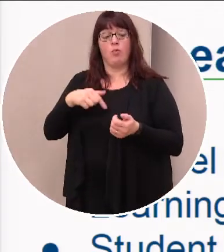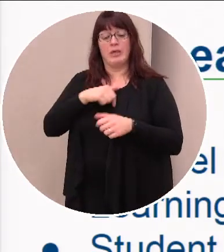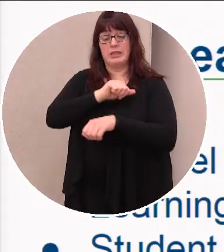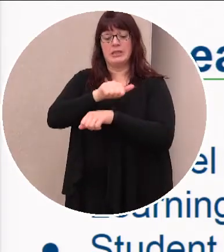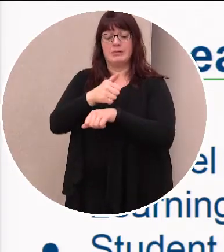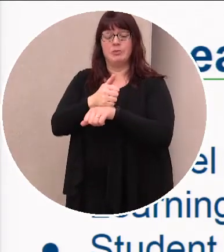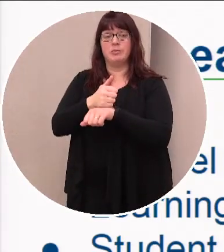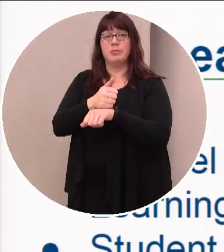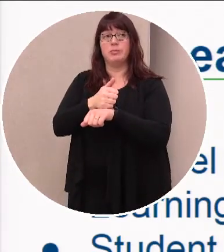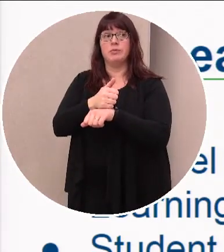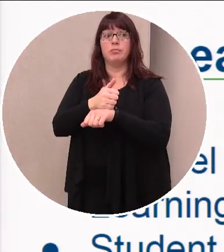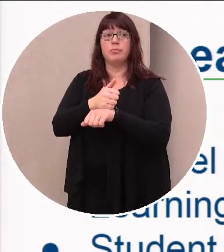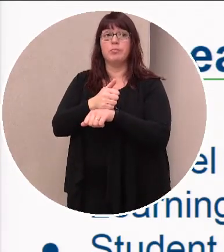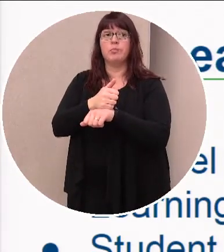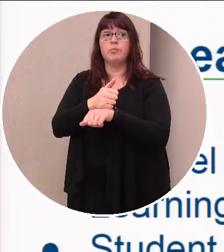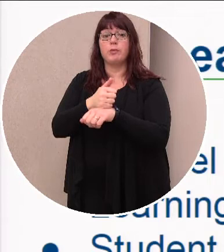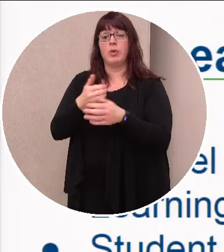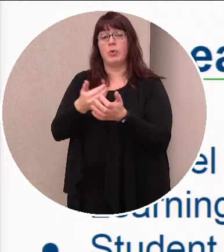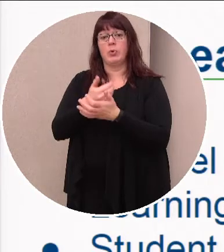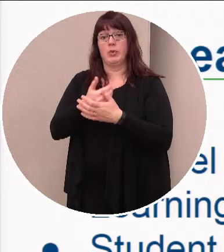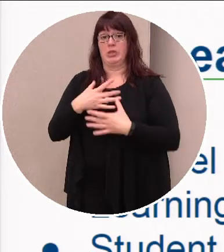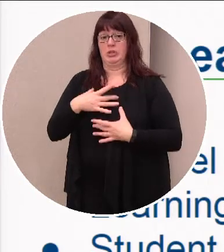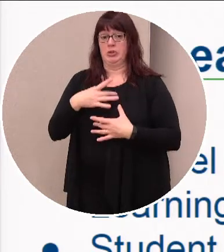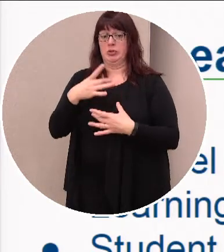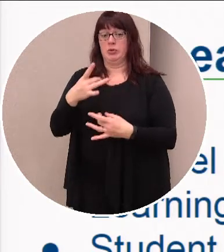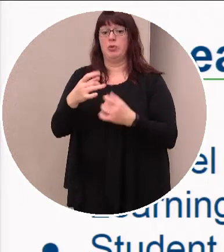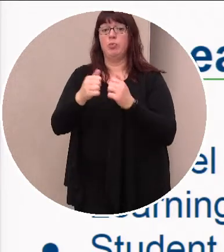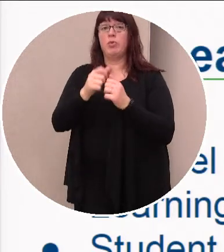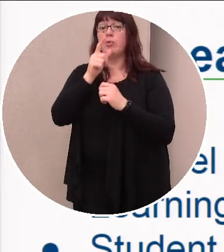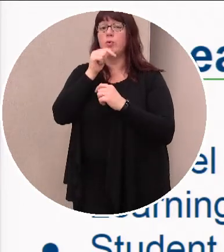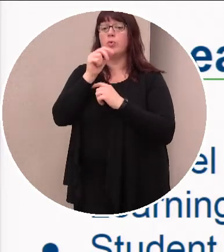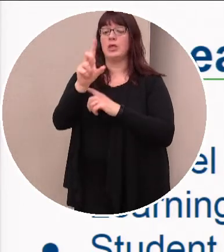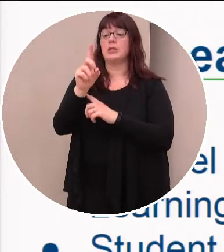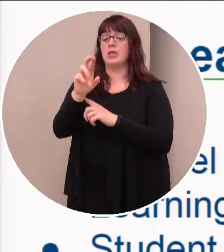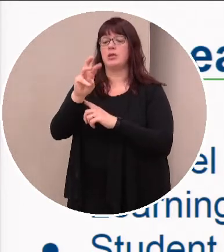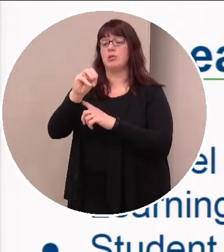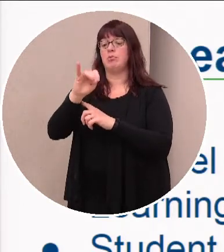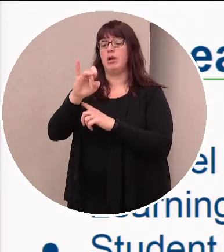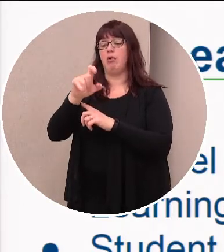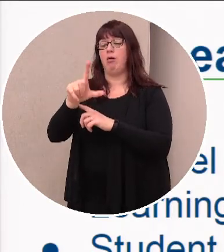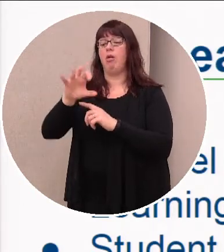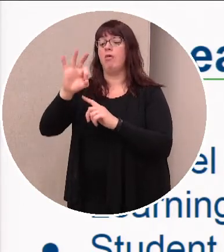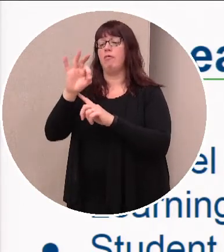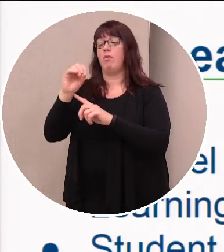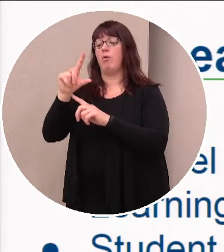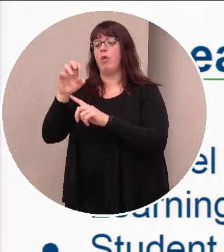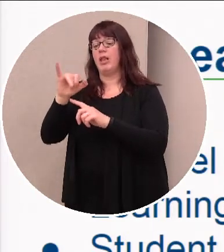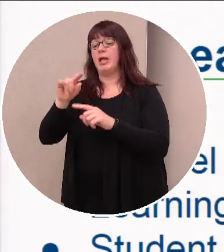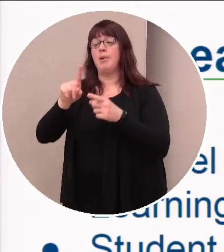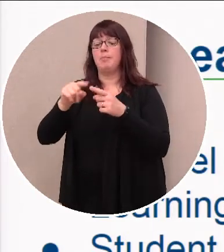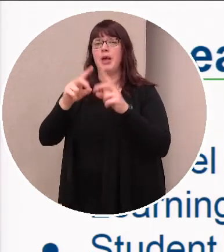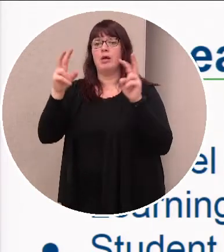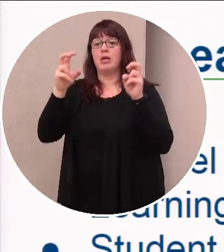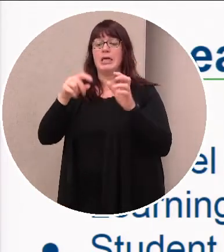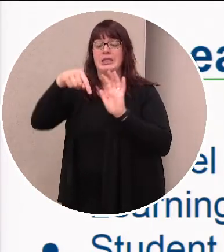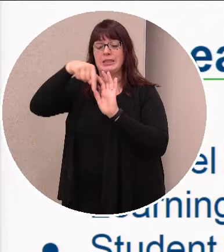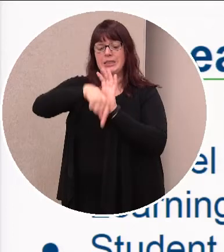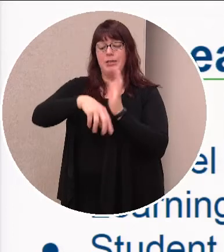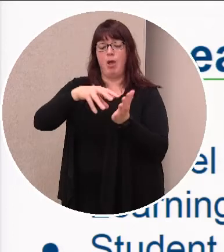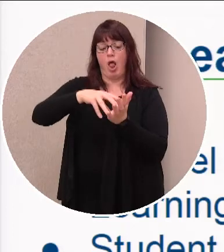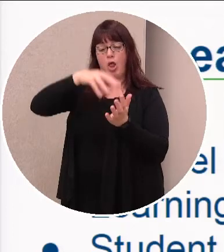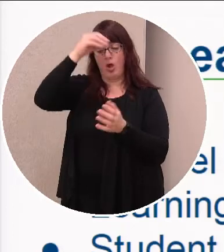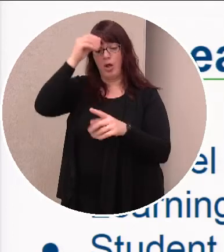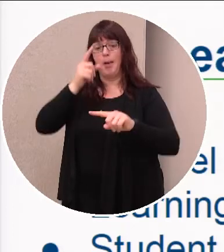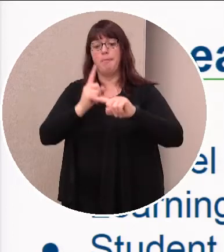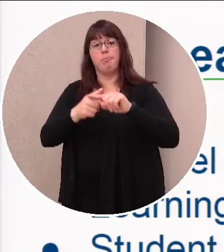a particularly interesting journey with Dr. Michael Fullen, world-renowned researcher in the area of deep learning and coherence.